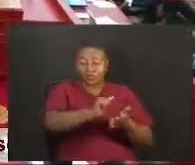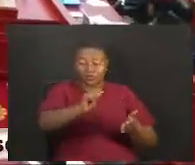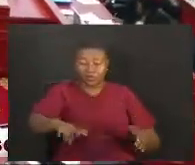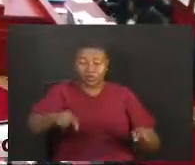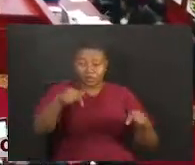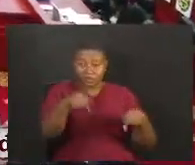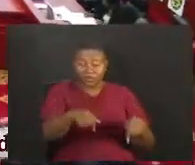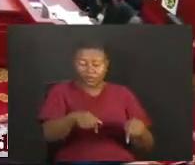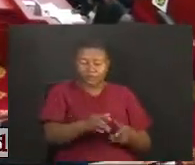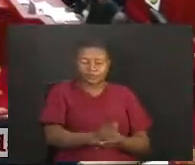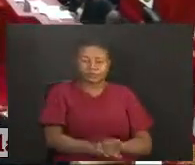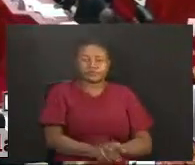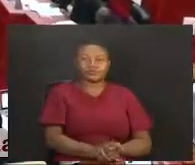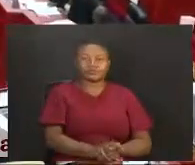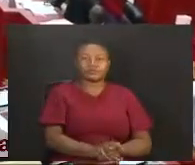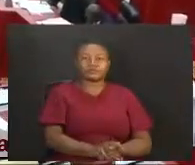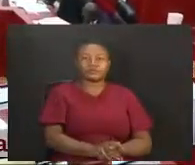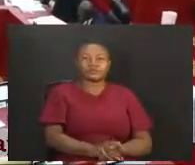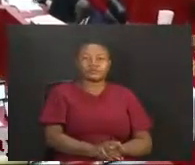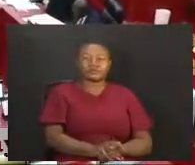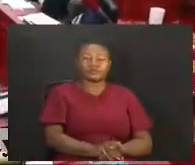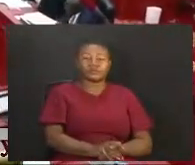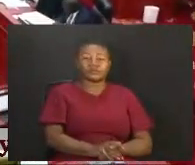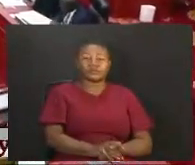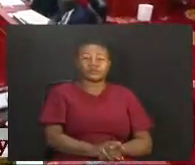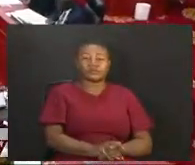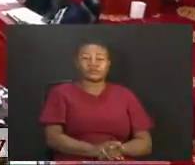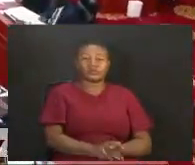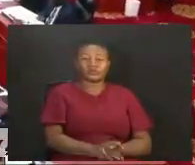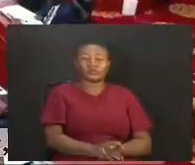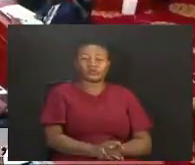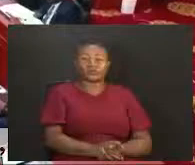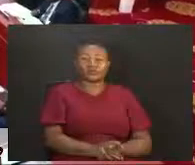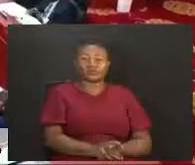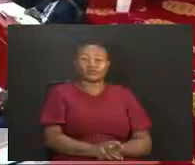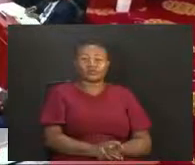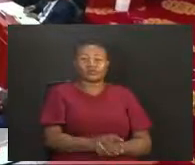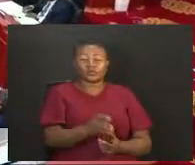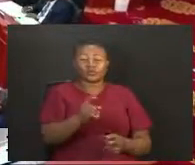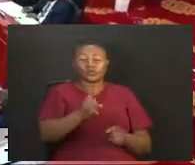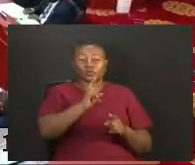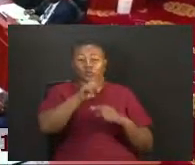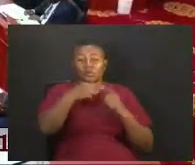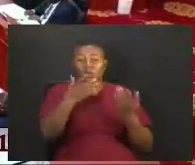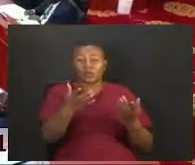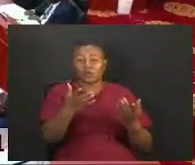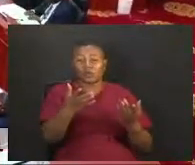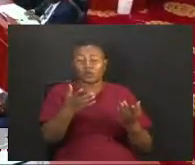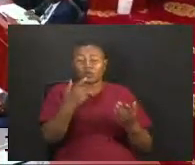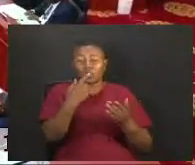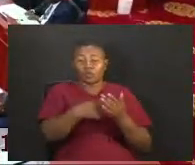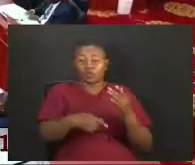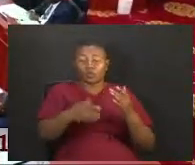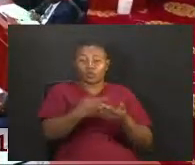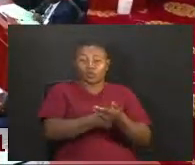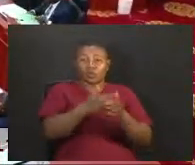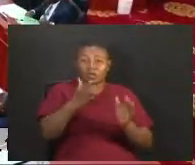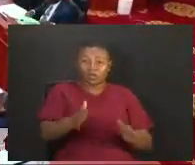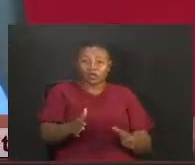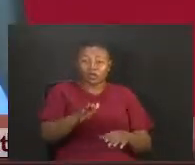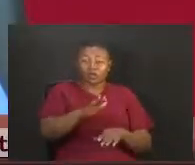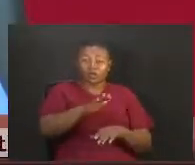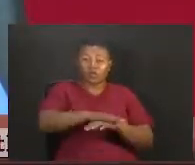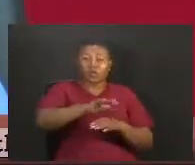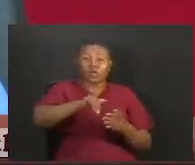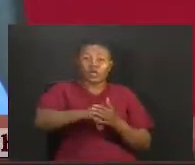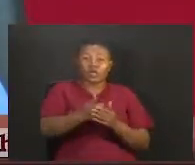Mr. Speaker, to address the concerns from well-meaning Ghanaians on how we are going to close the